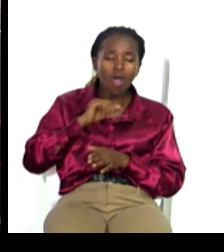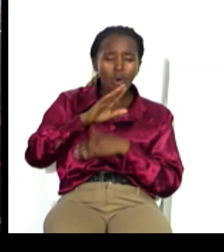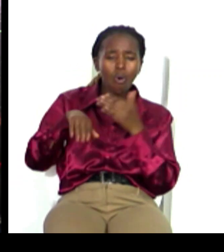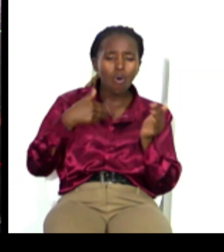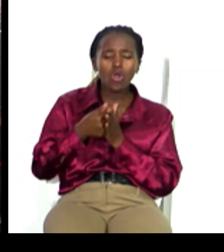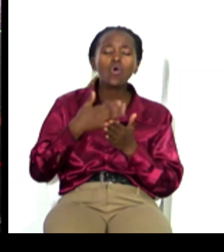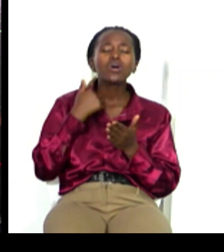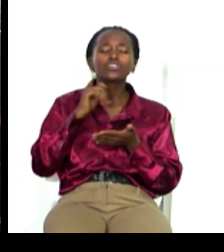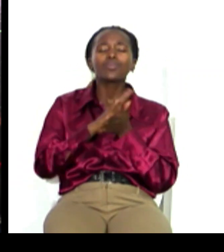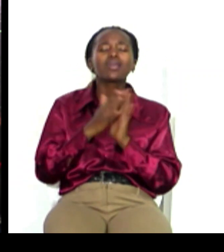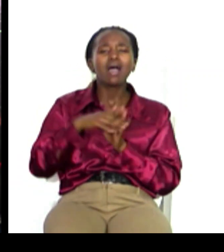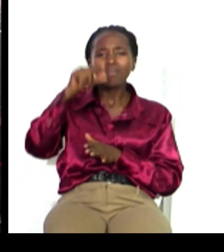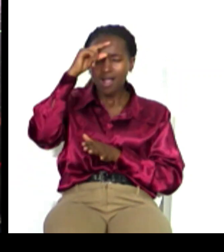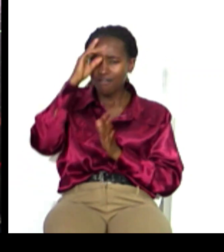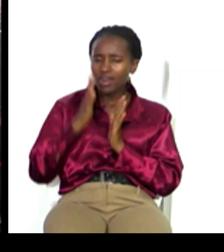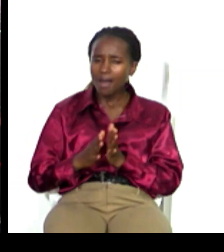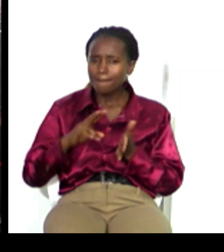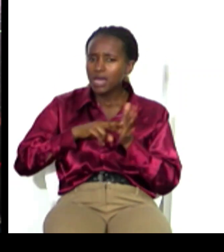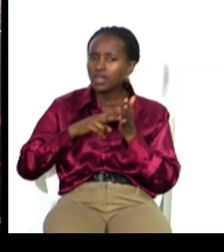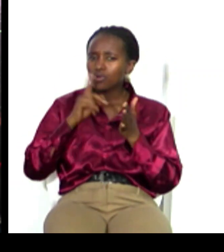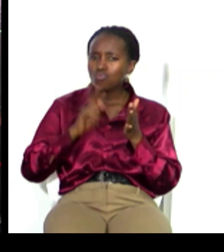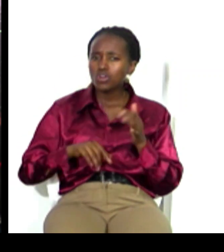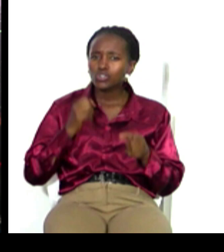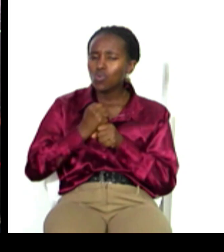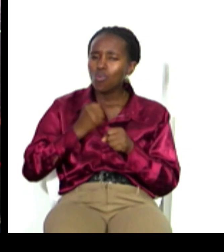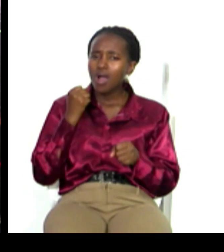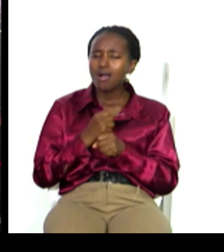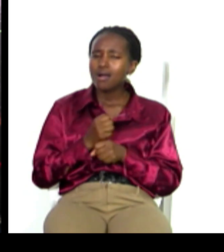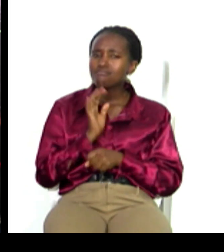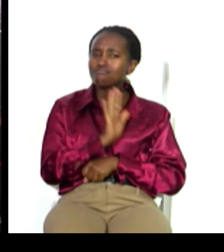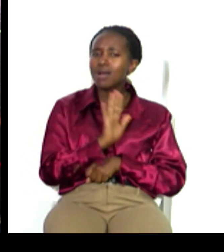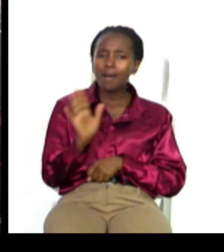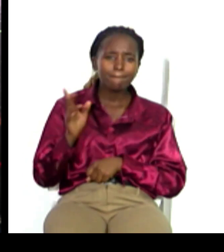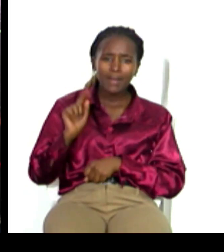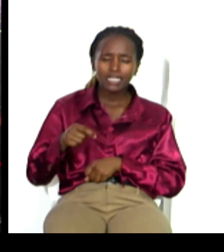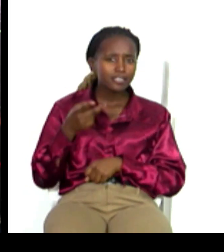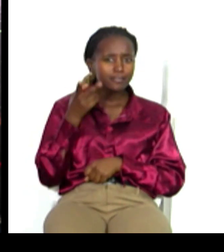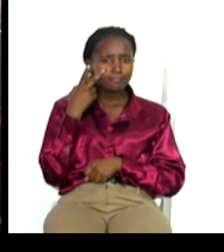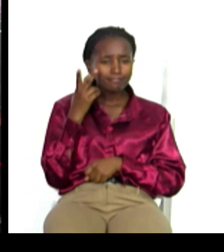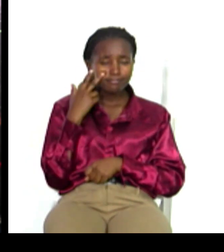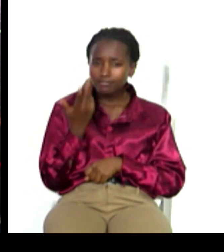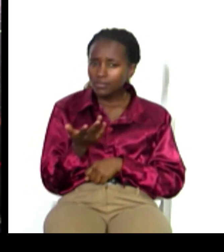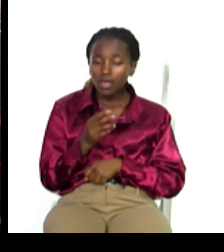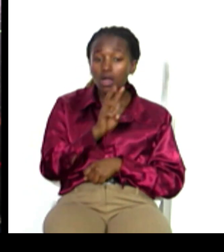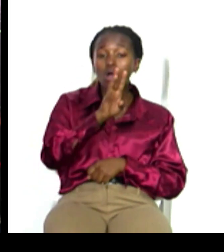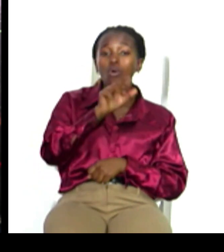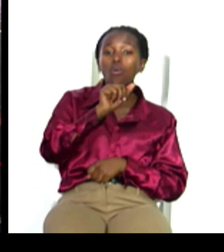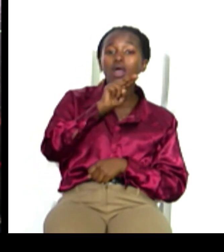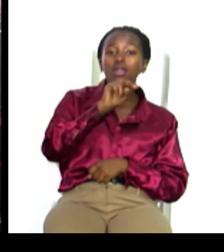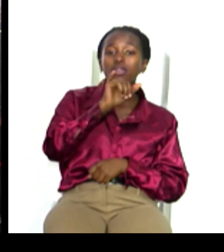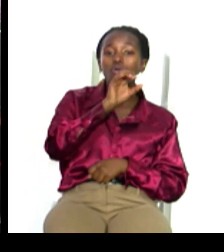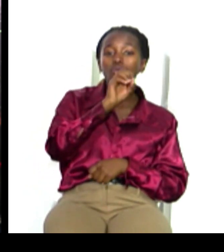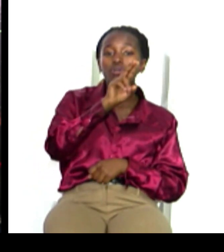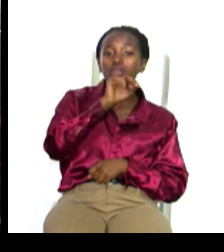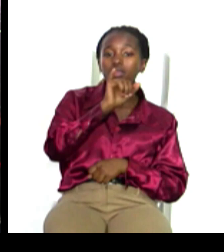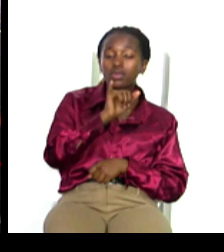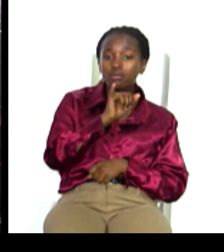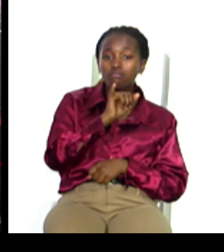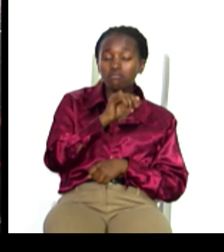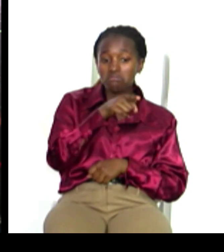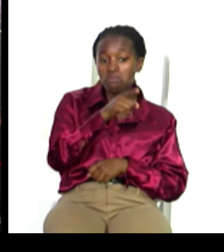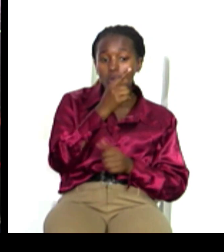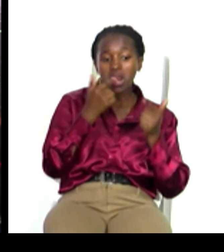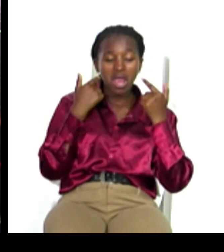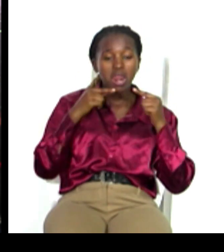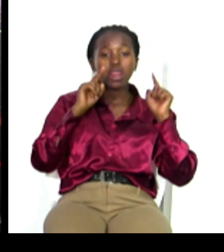It means these people, ukiangalia job yenye wamefanya kwa constituency, we start with Tim Wanyonyi. Last year Tim Wanyonyi was declared